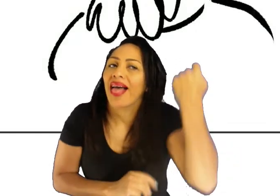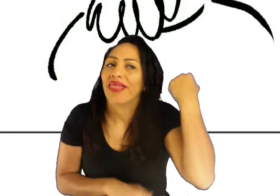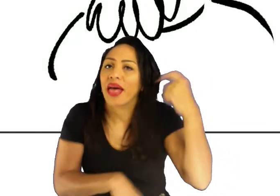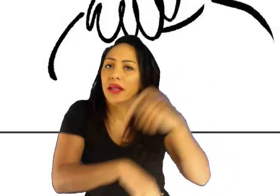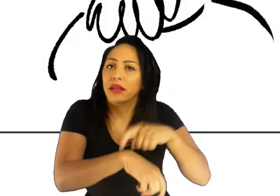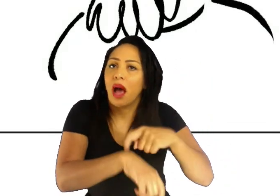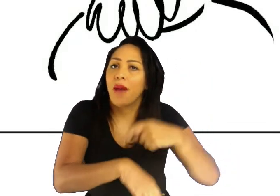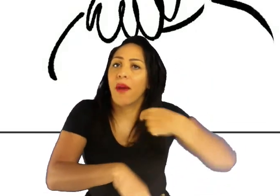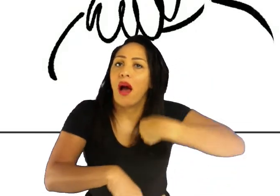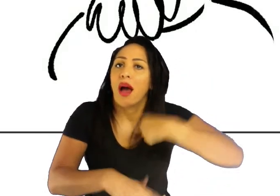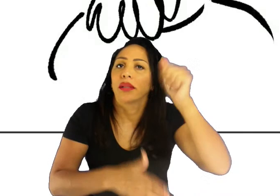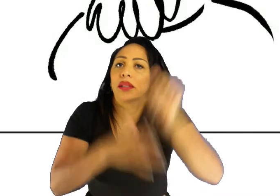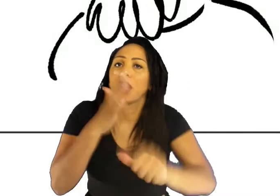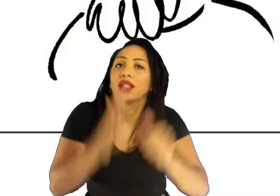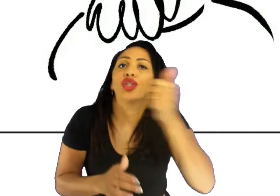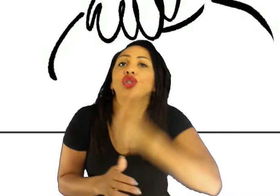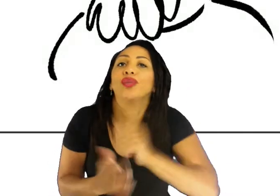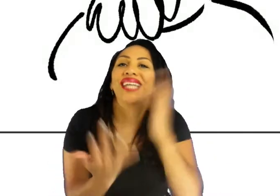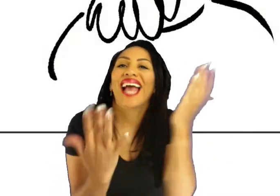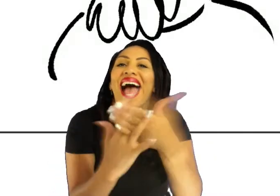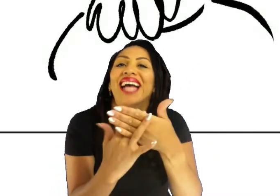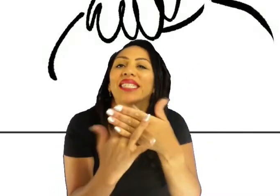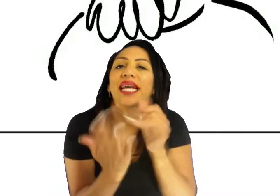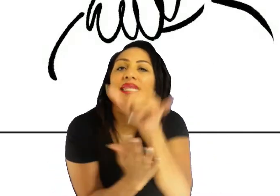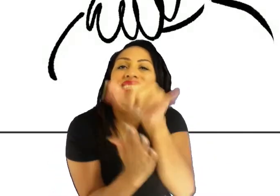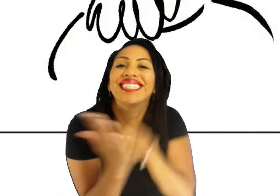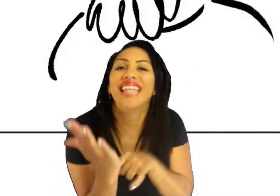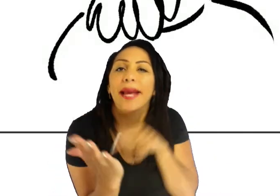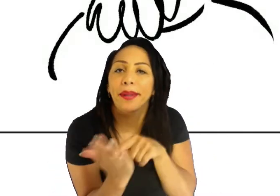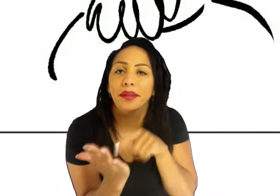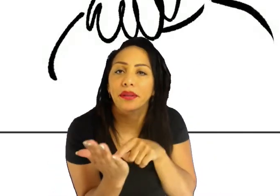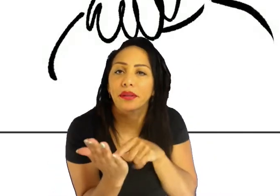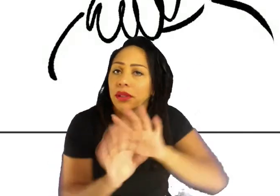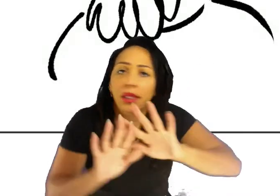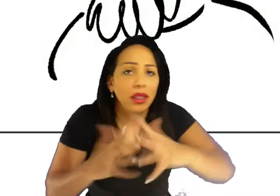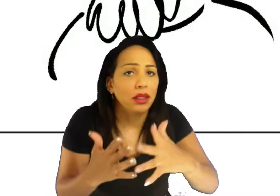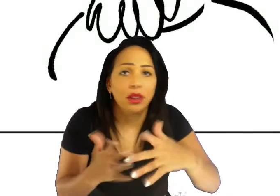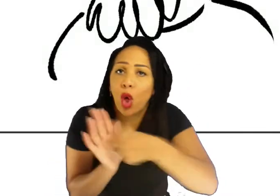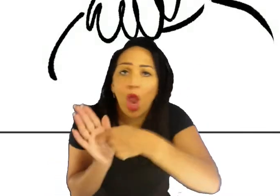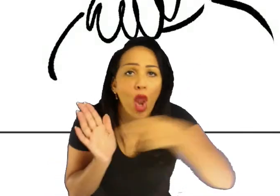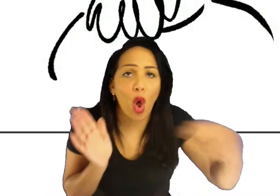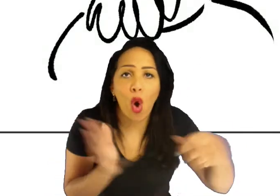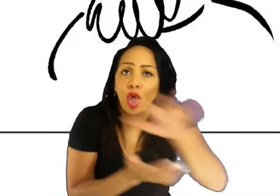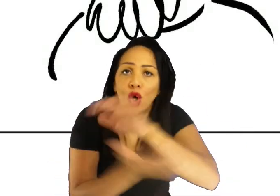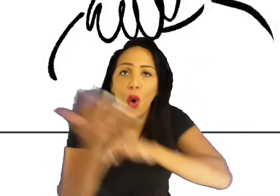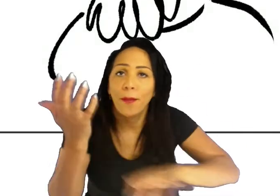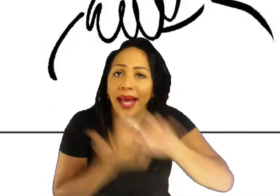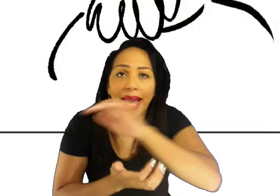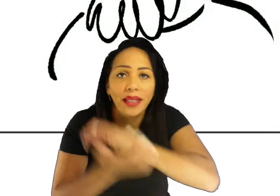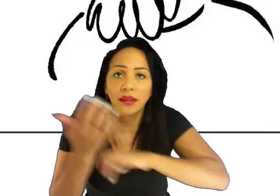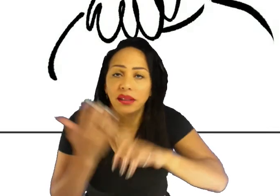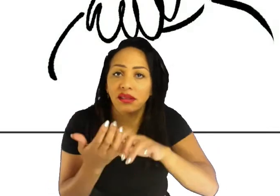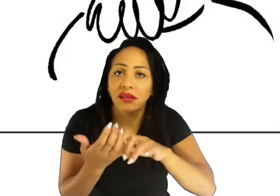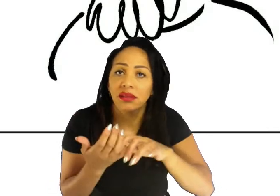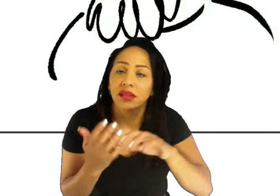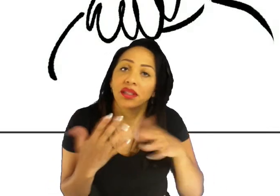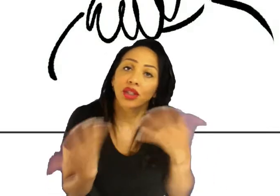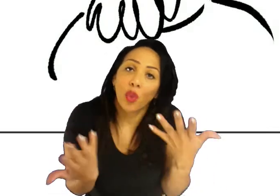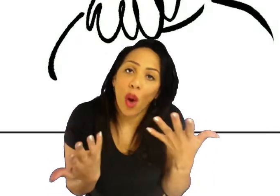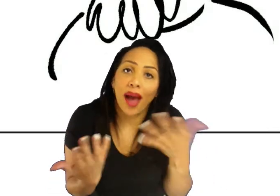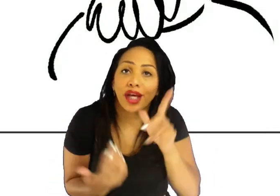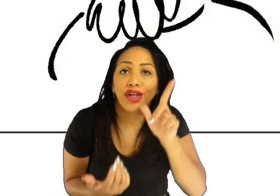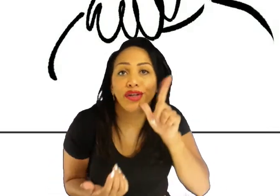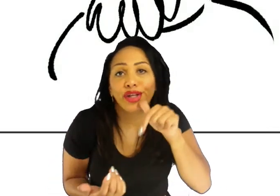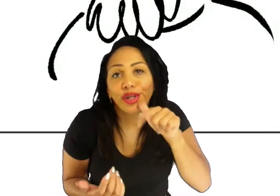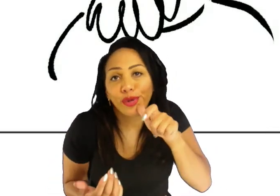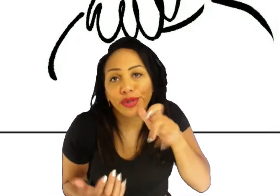statement myself. My access statement isn't long, complicated. It's actually quite cute, depending on how you look at it. It's a really